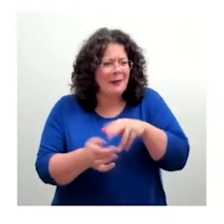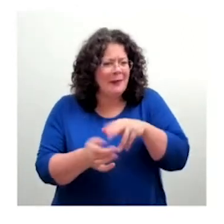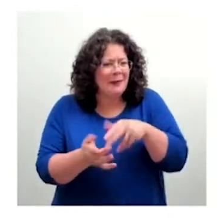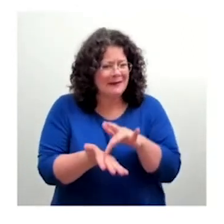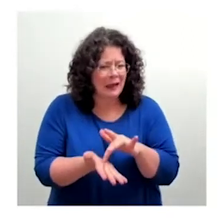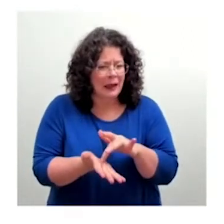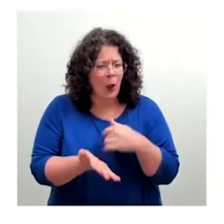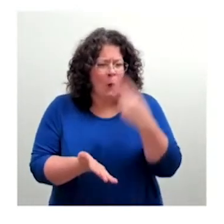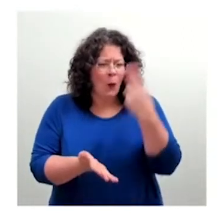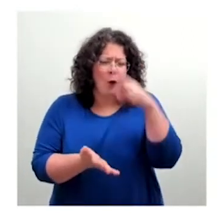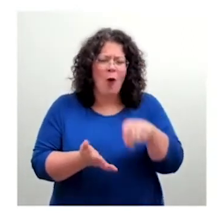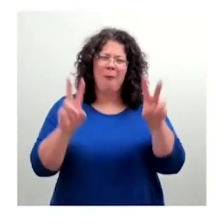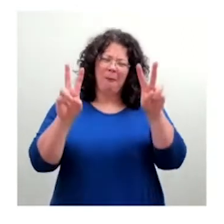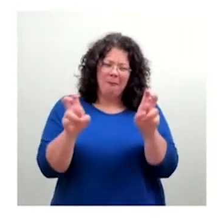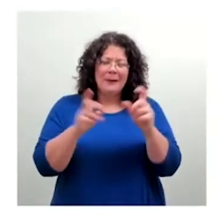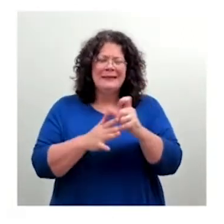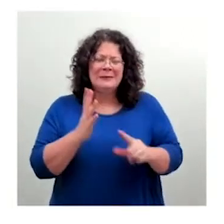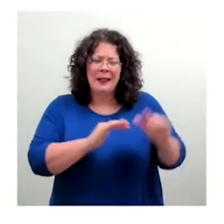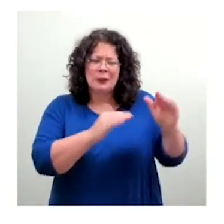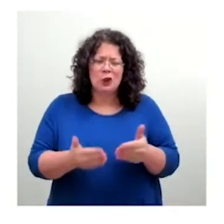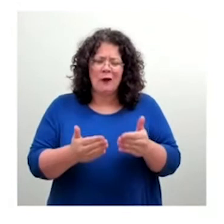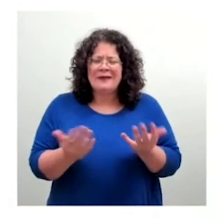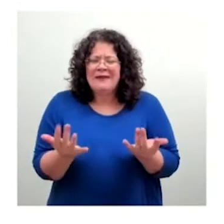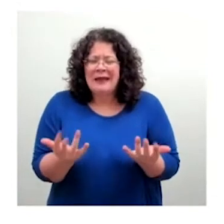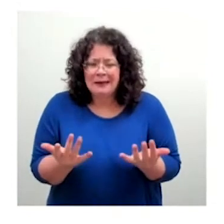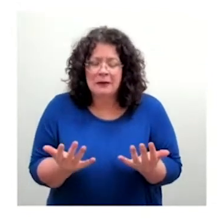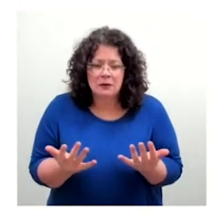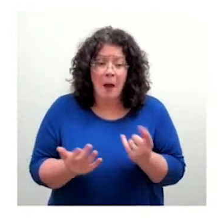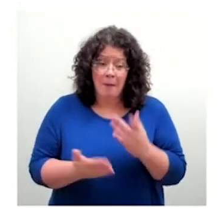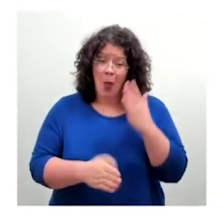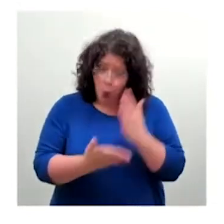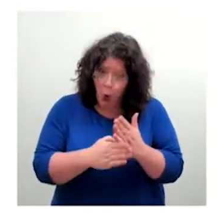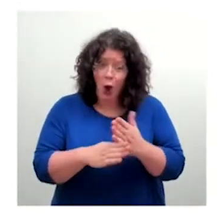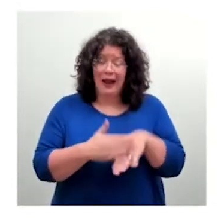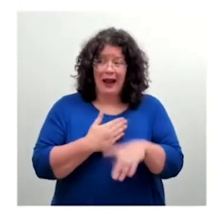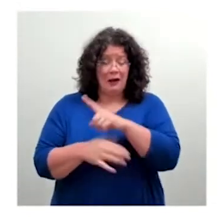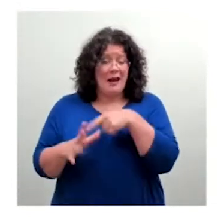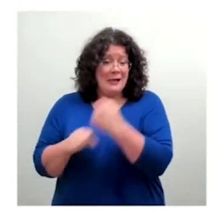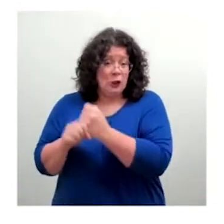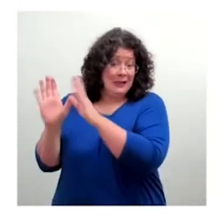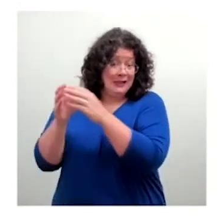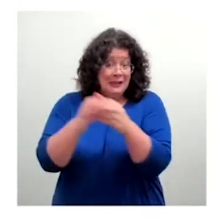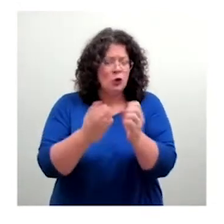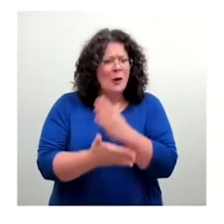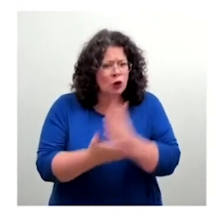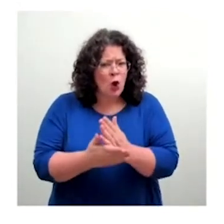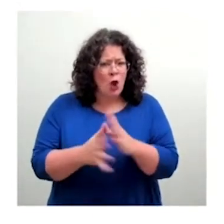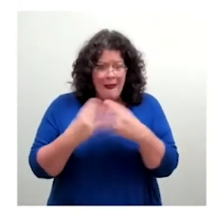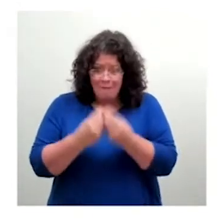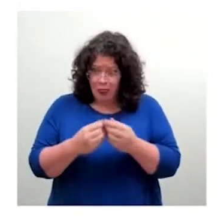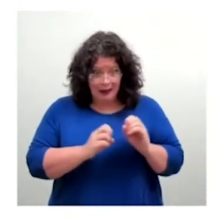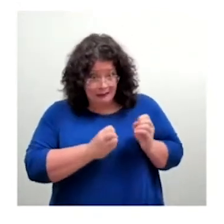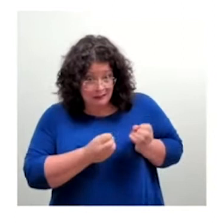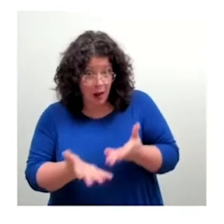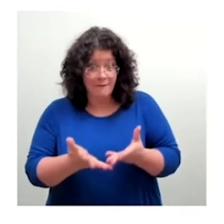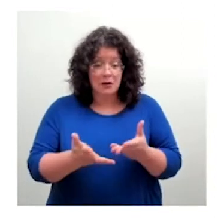services and their capital design and programs and their infrastructure, is accessible for people with disabilities. So mess with a